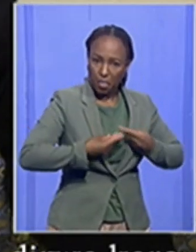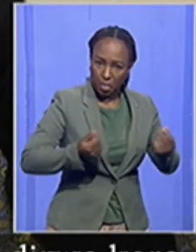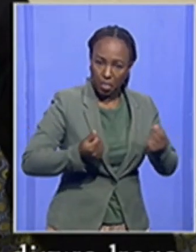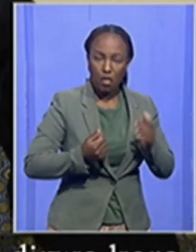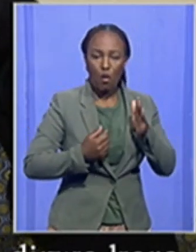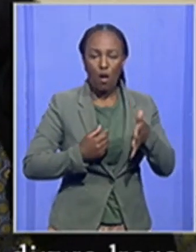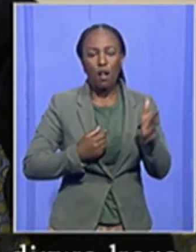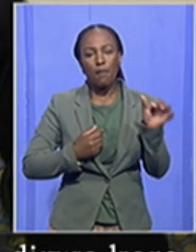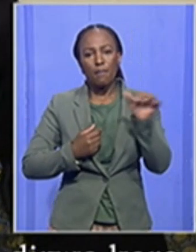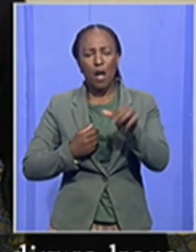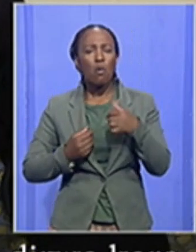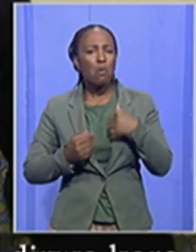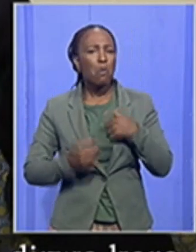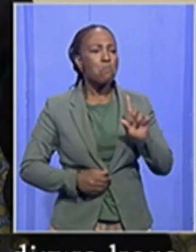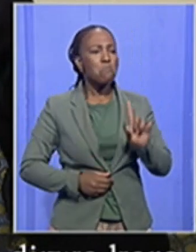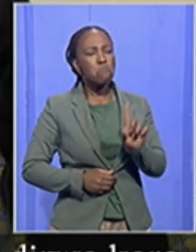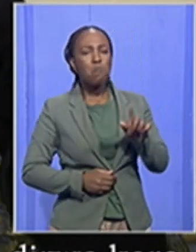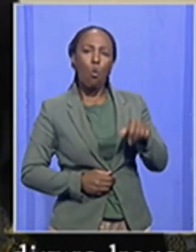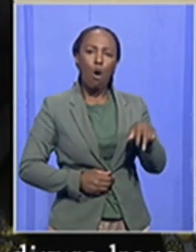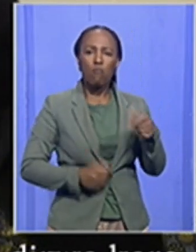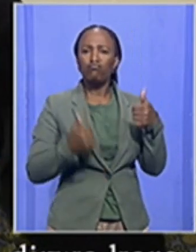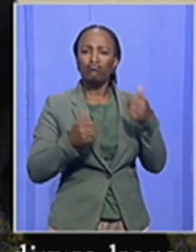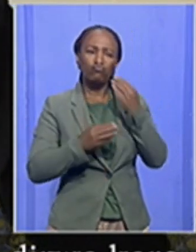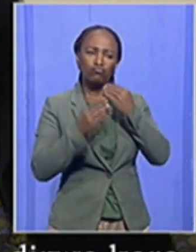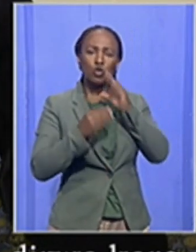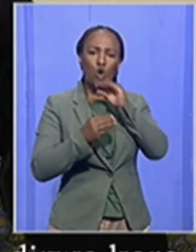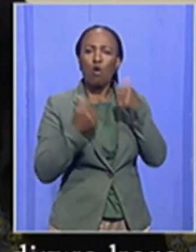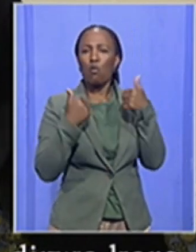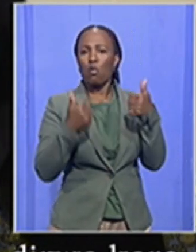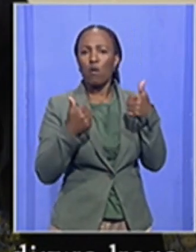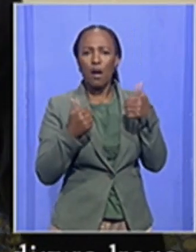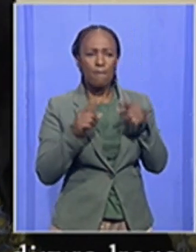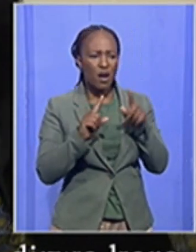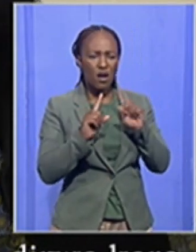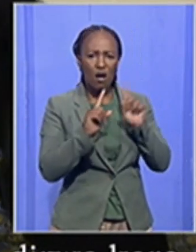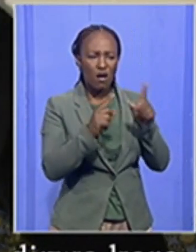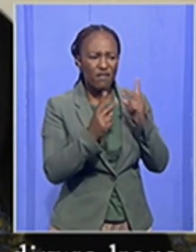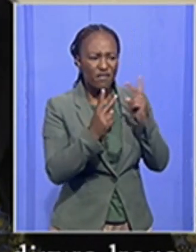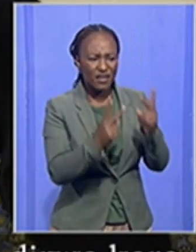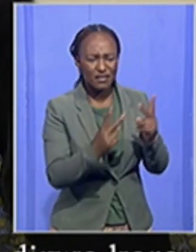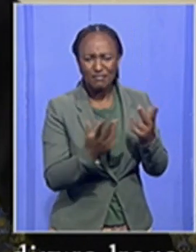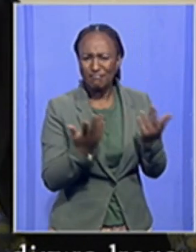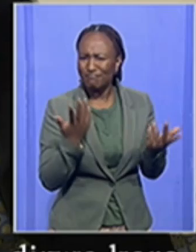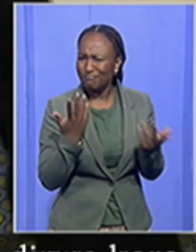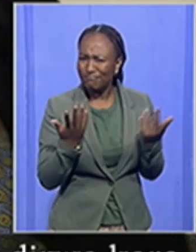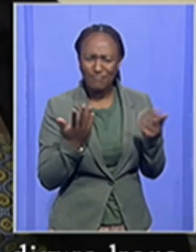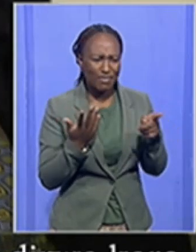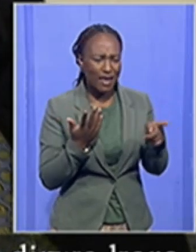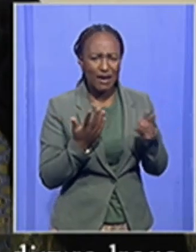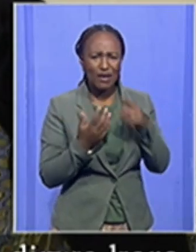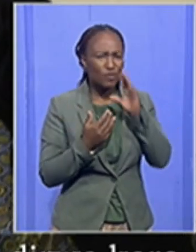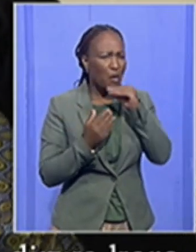a khona go itsamisa a bua sentle. So the next thing re mlatela didimetse tsa gola